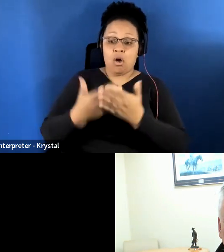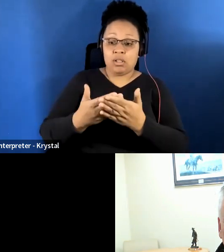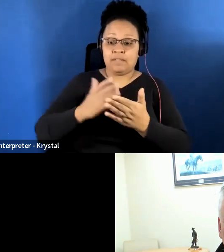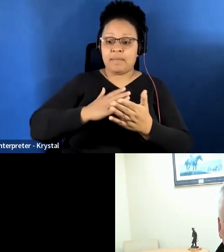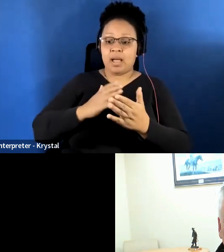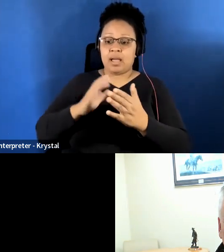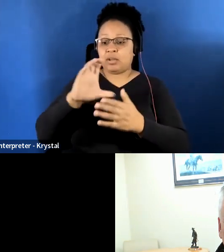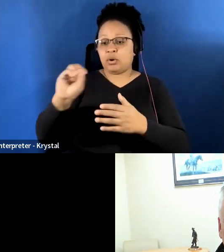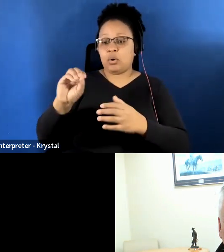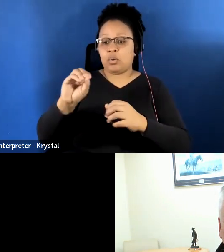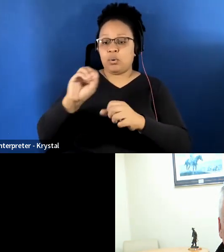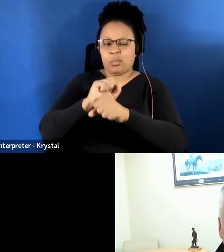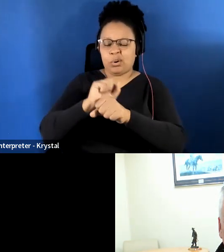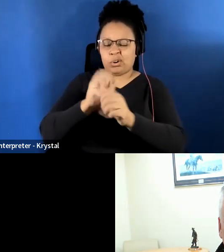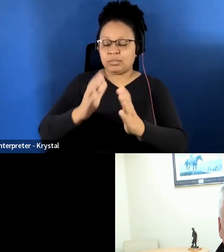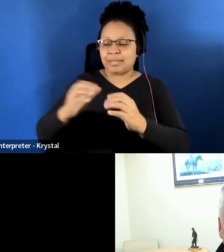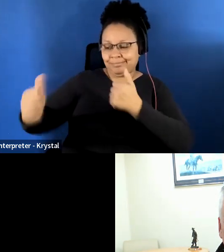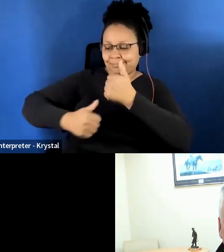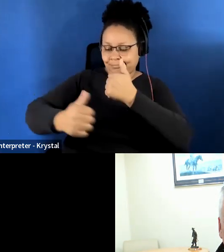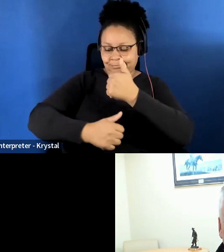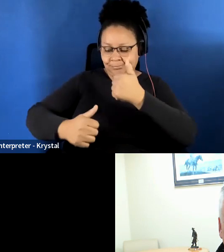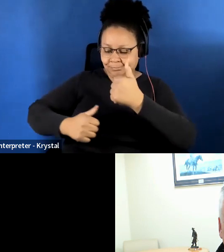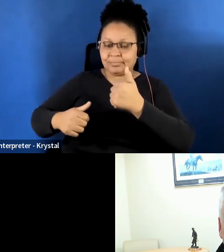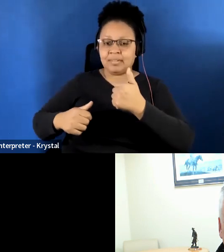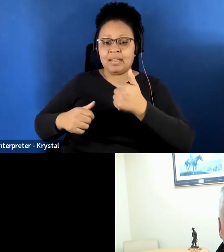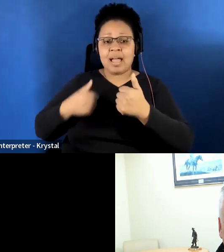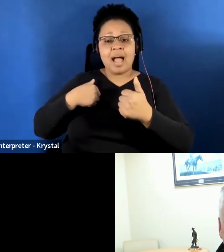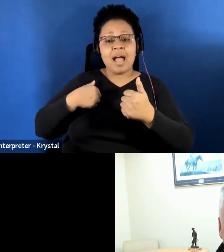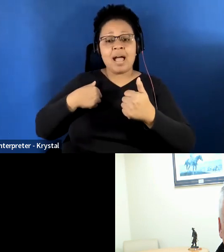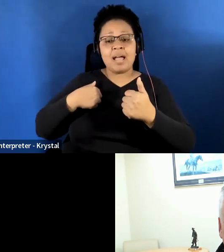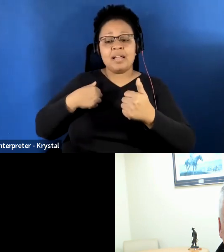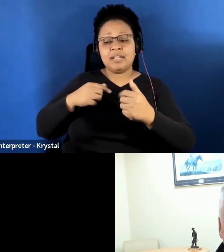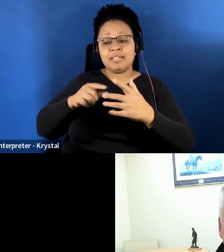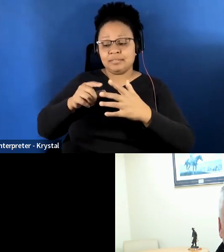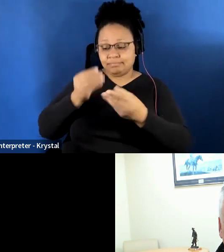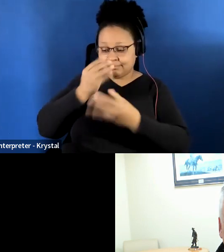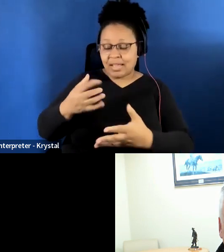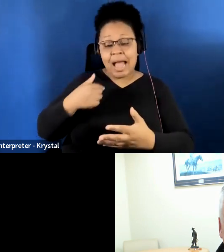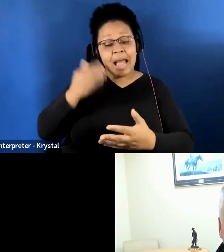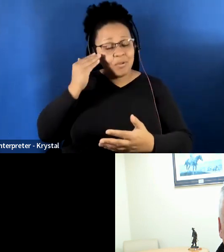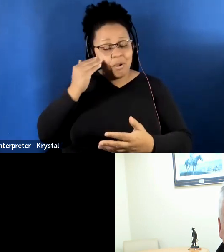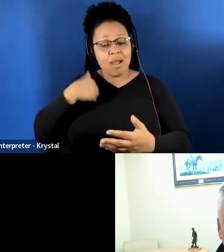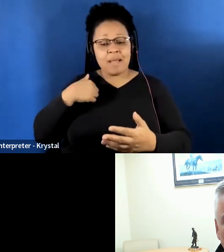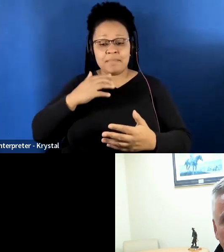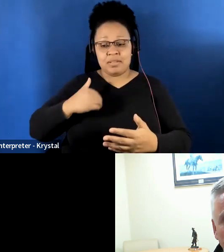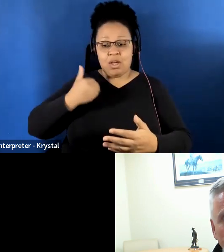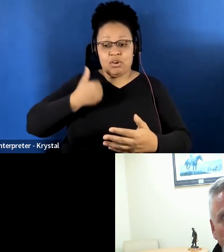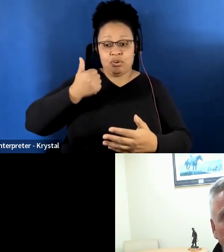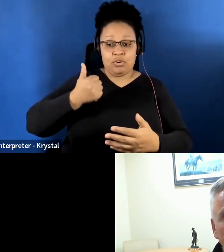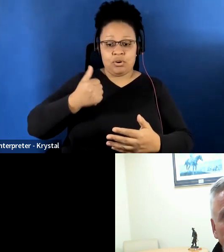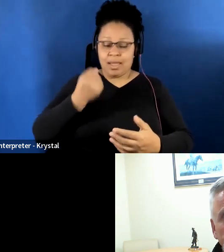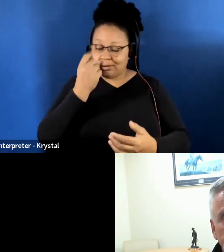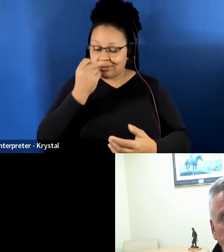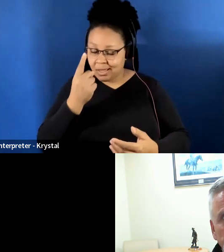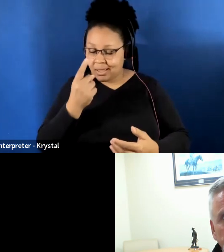people that work under me first started working, I told them, I was like, I know that I'm younger and I get